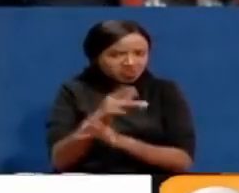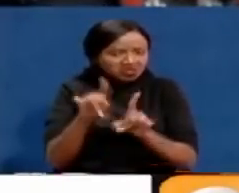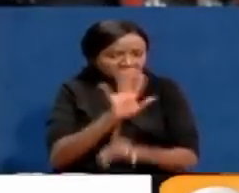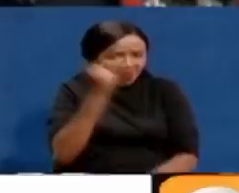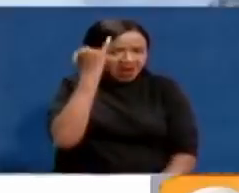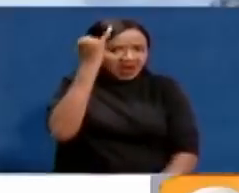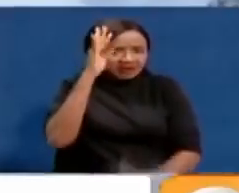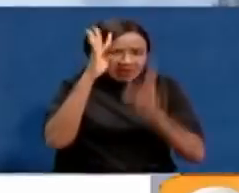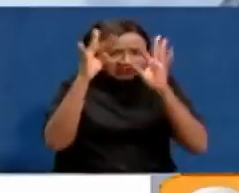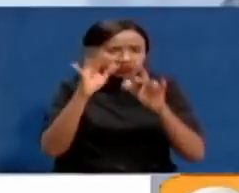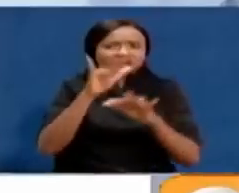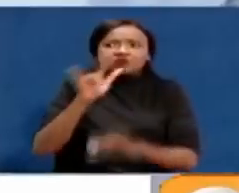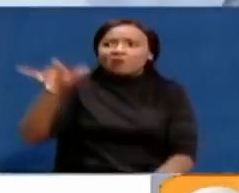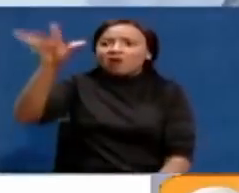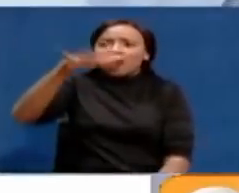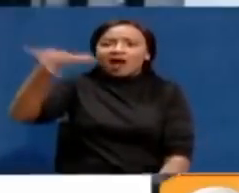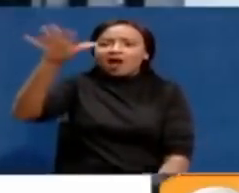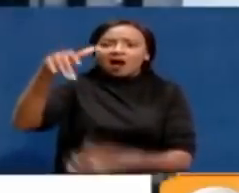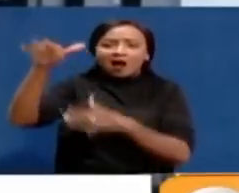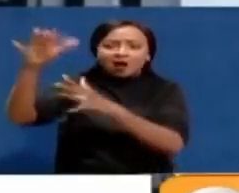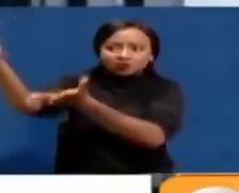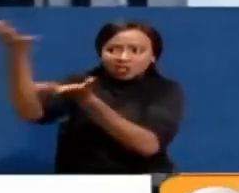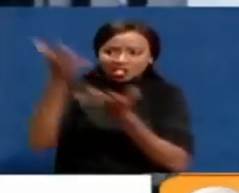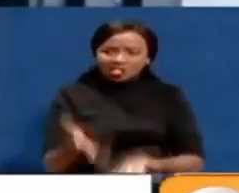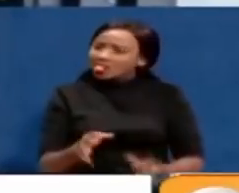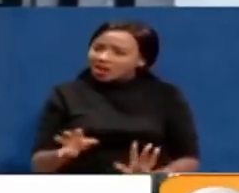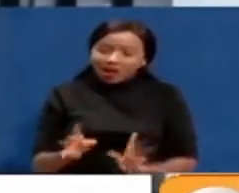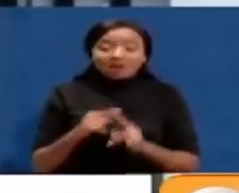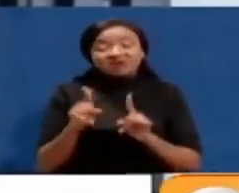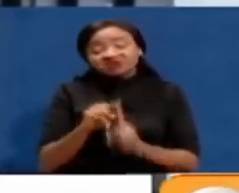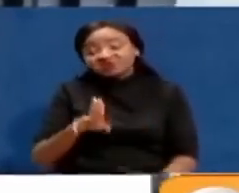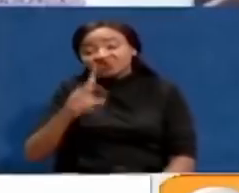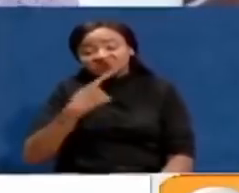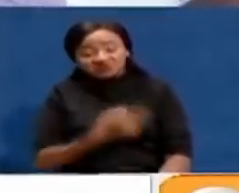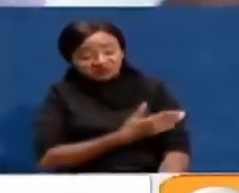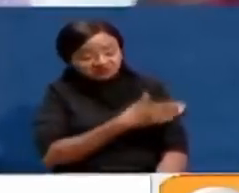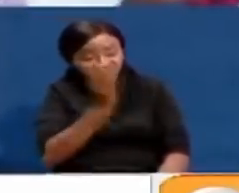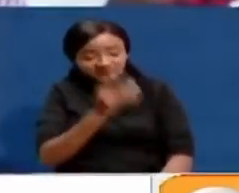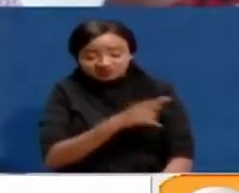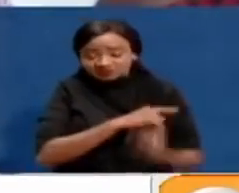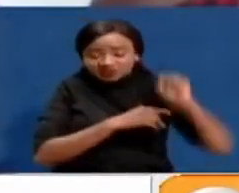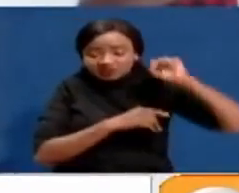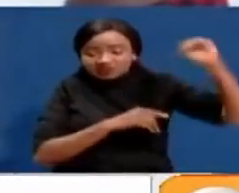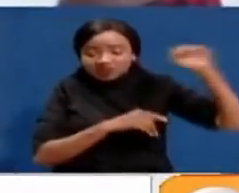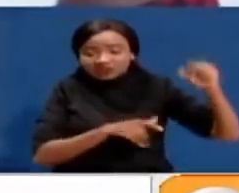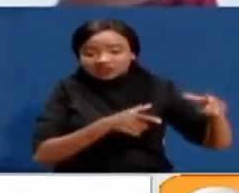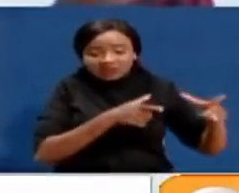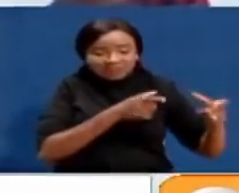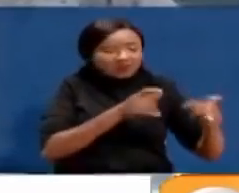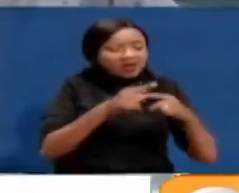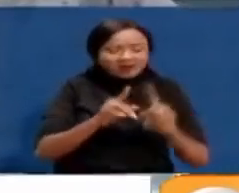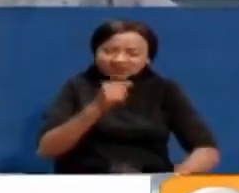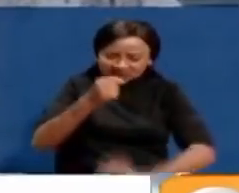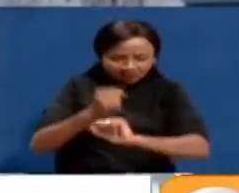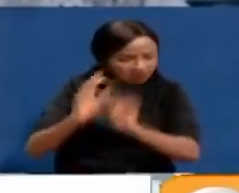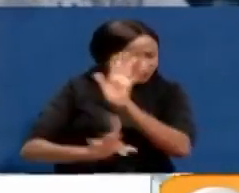teknolojia yake inatoka mataifa ya kigeni. Kadhalika, Kenyatta amewasuta wanaoendesha kampeni za kisiasa badala ya kupiga